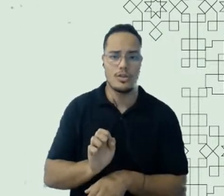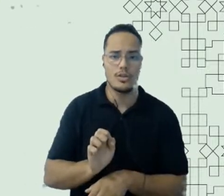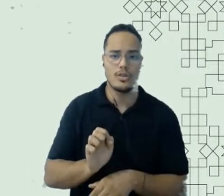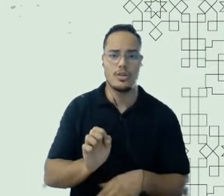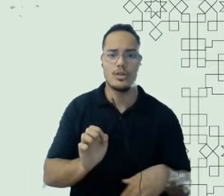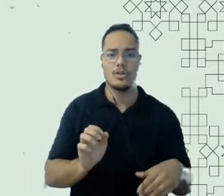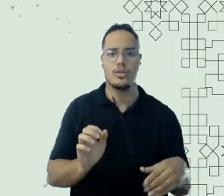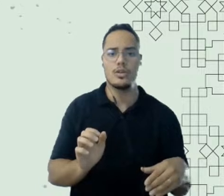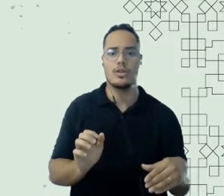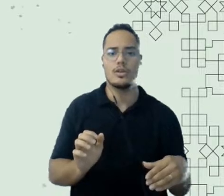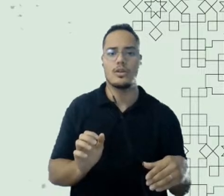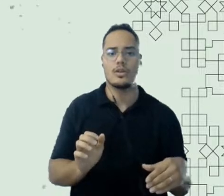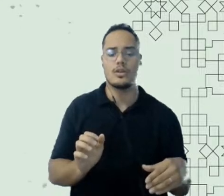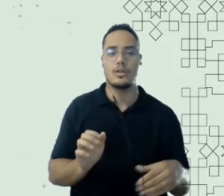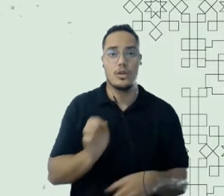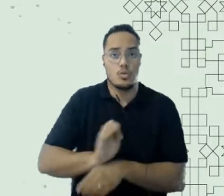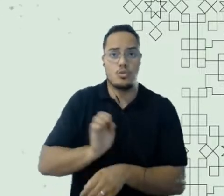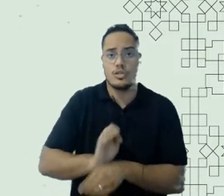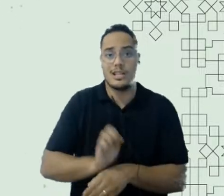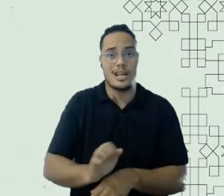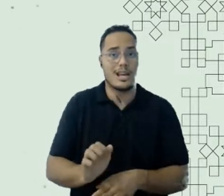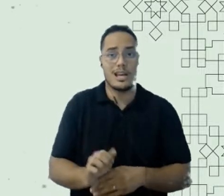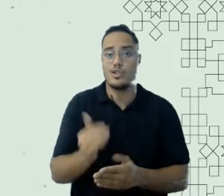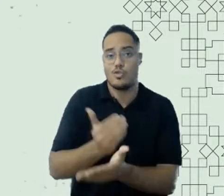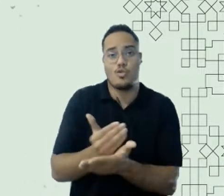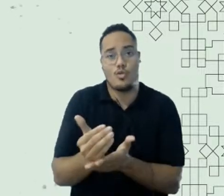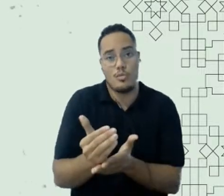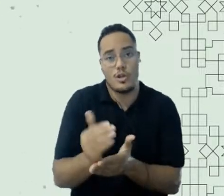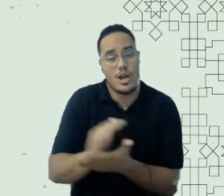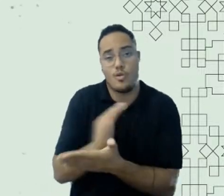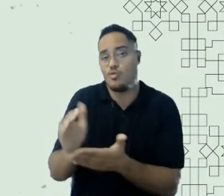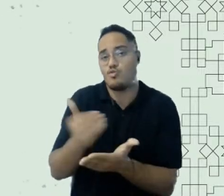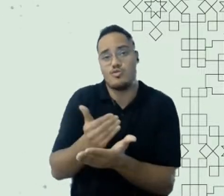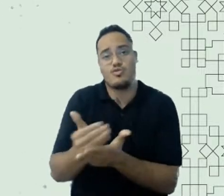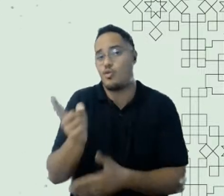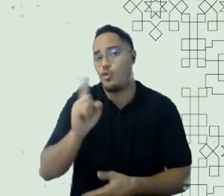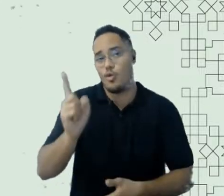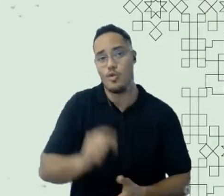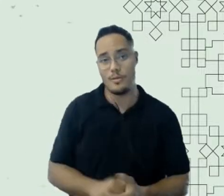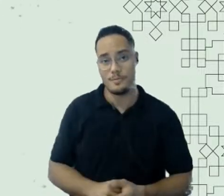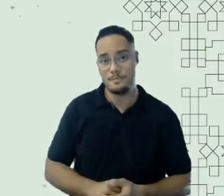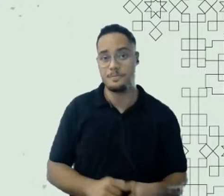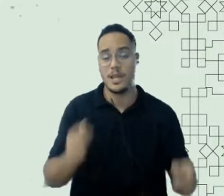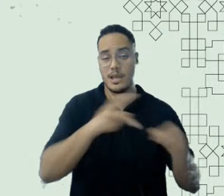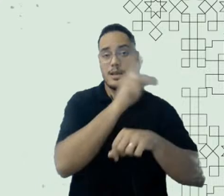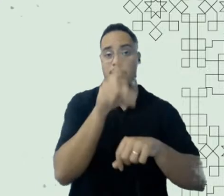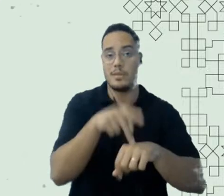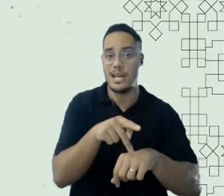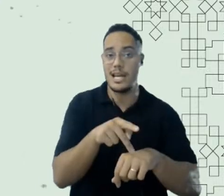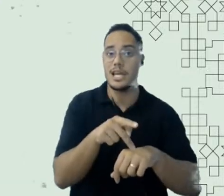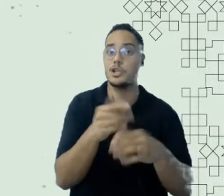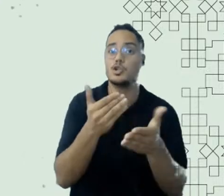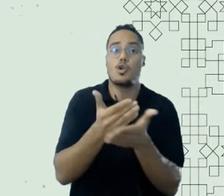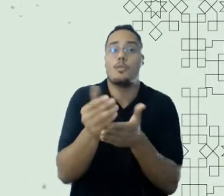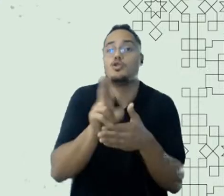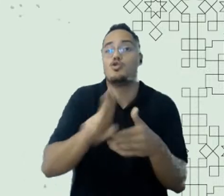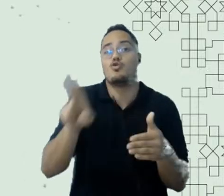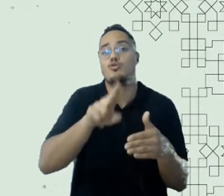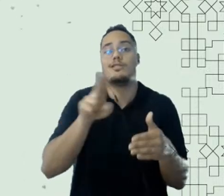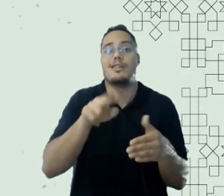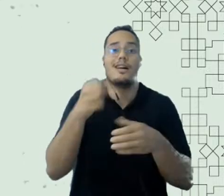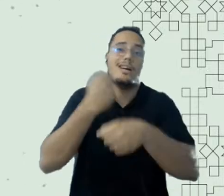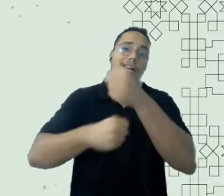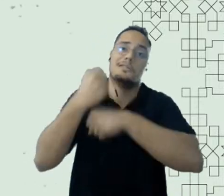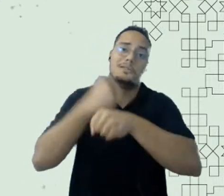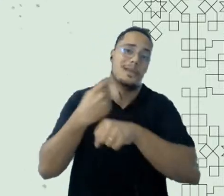lot of countries implemented only last year. So it might explain the lack of litigation, because actually the principle of the directive